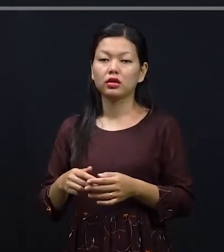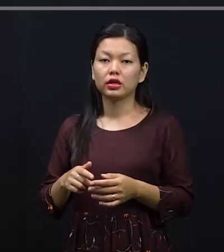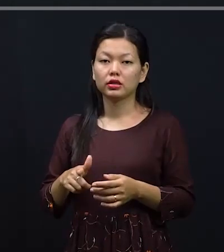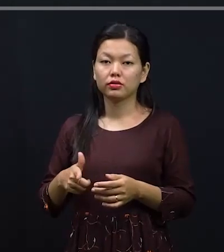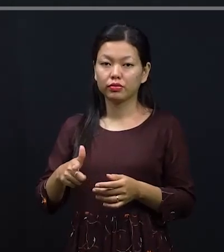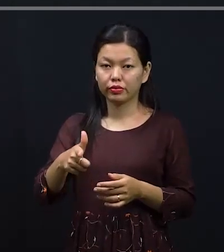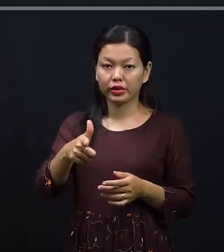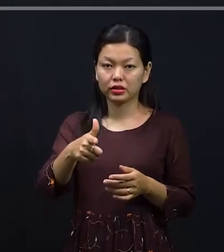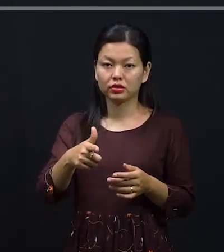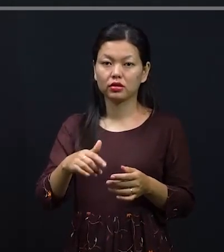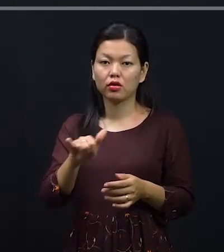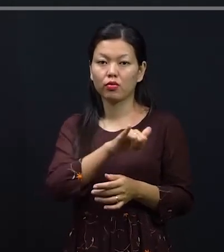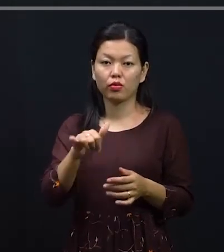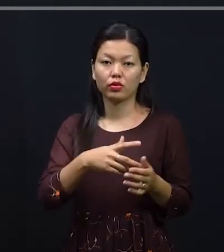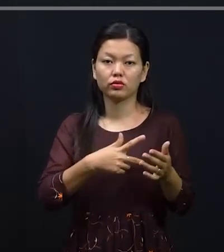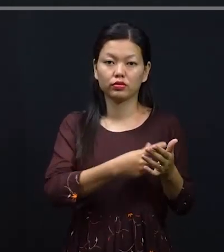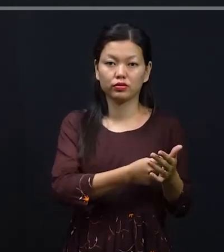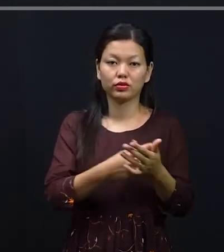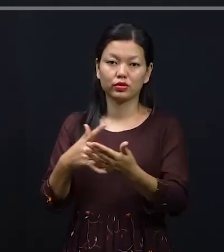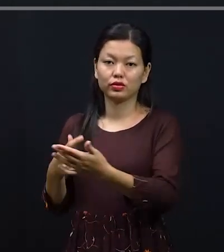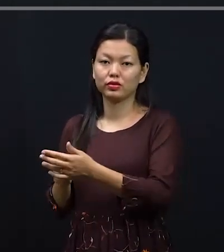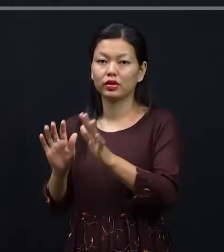into the mice. So what the mice